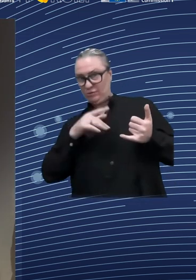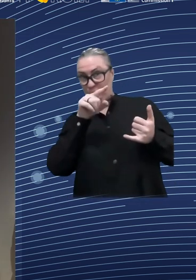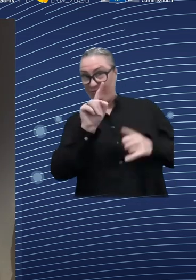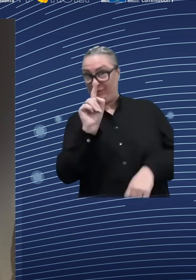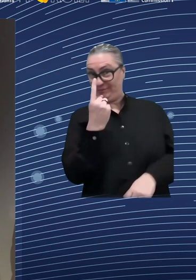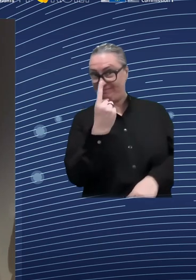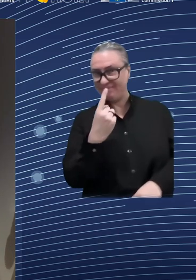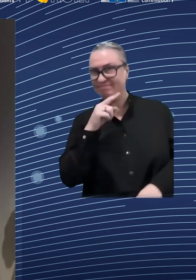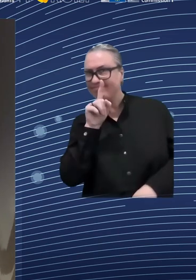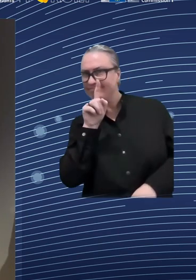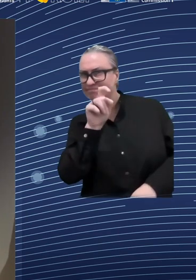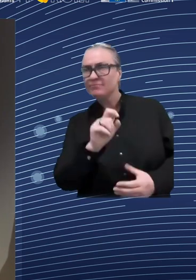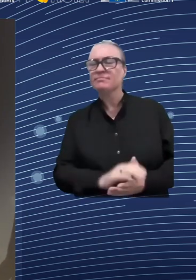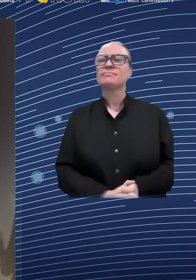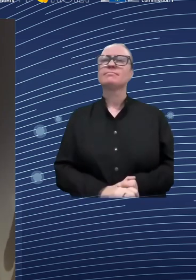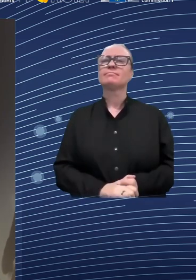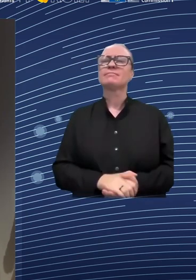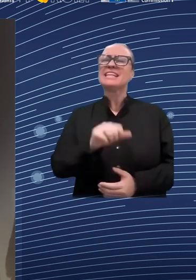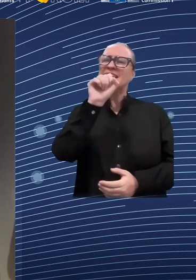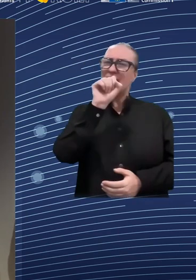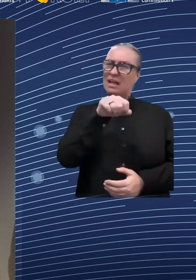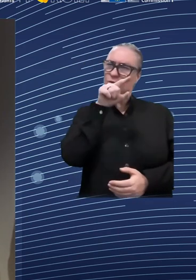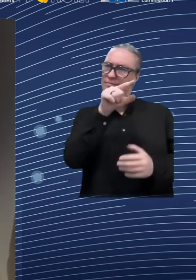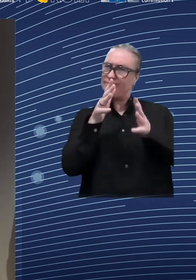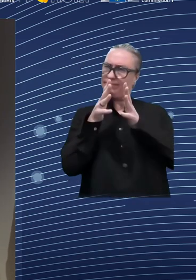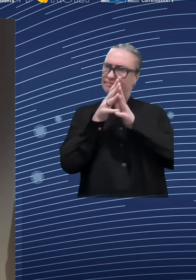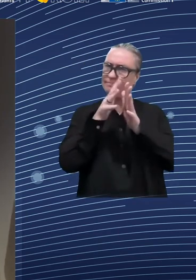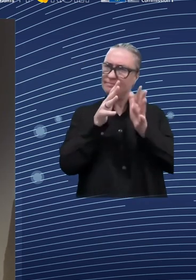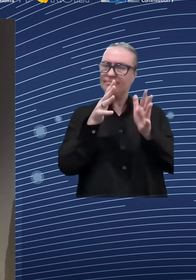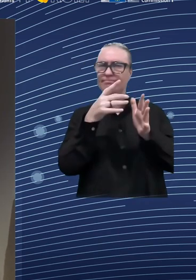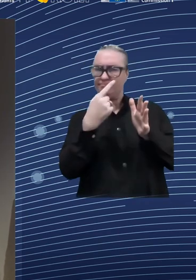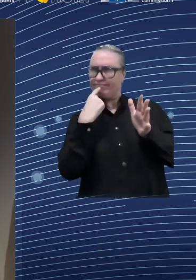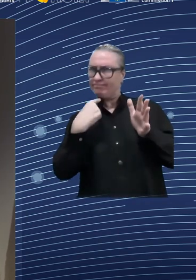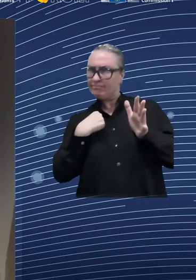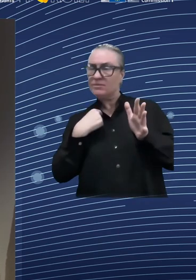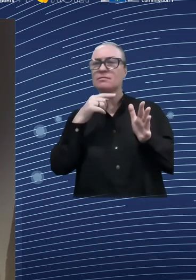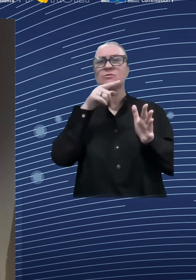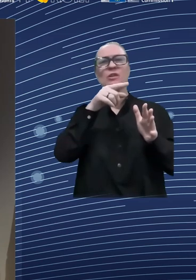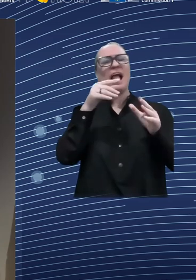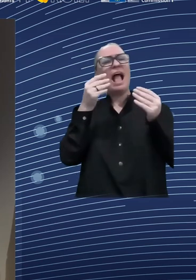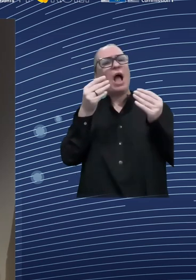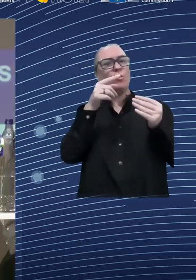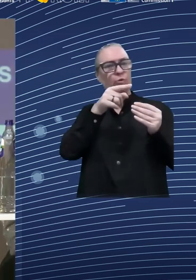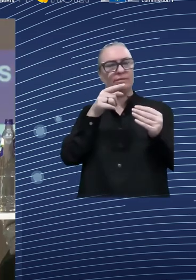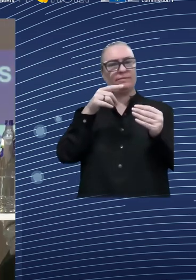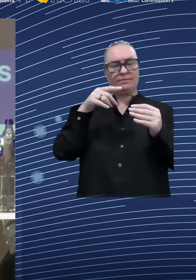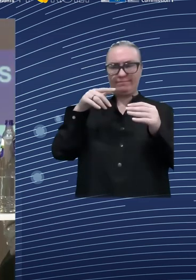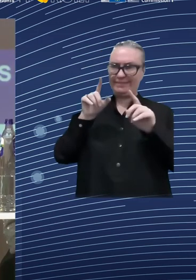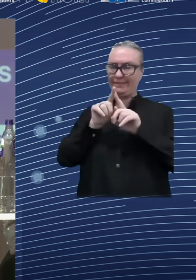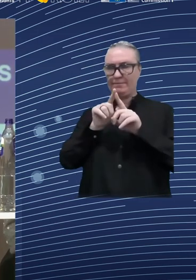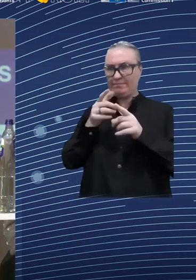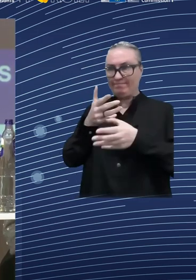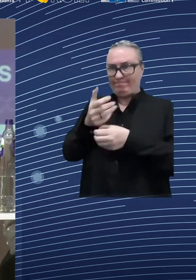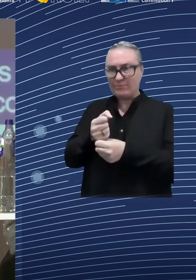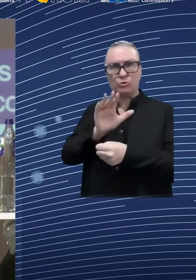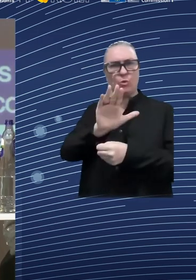with different countries, different stakeholders? How do you build that trust? Since our platform is intended for